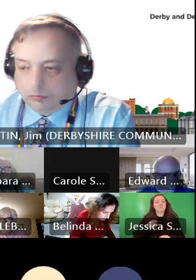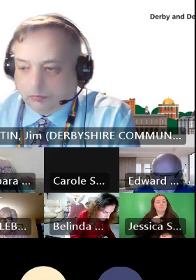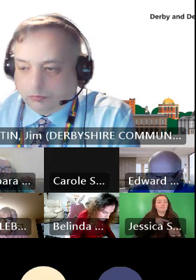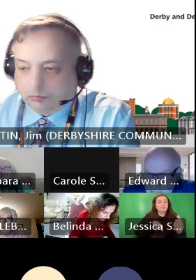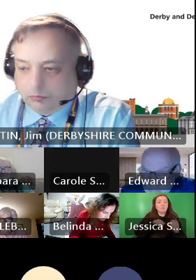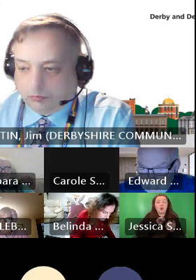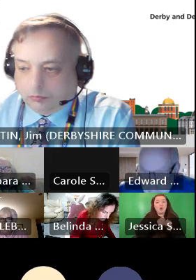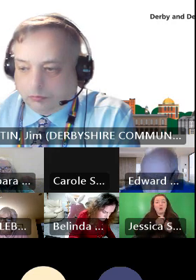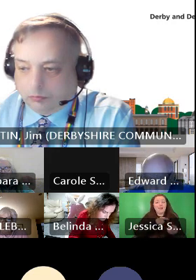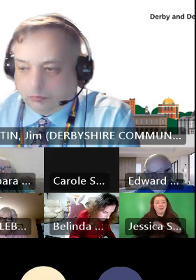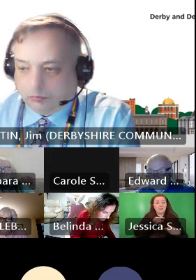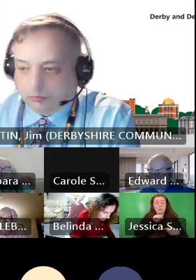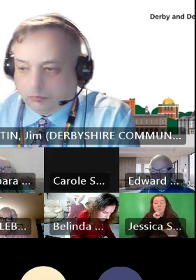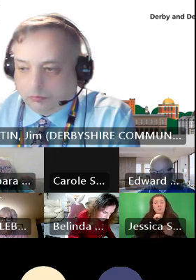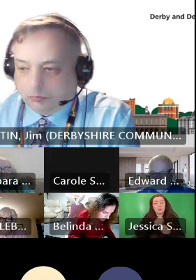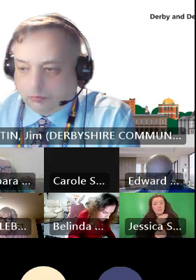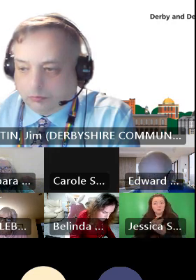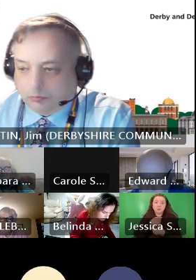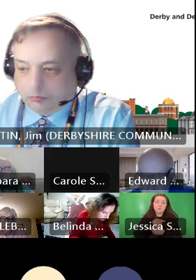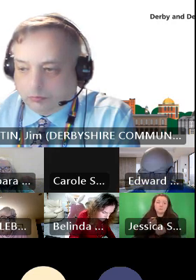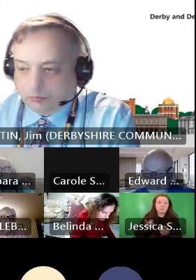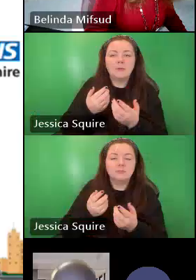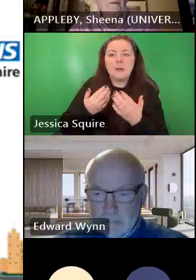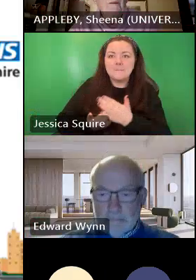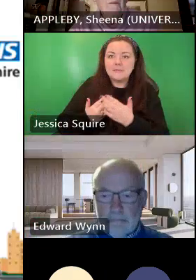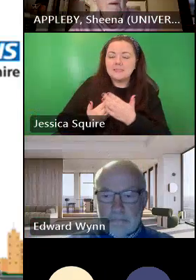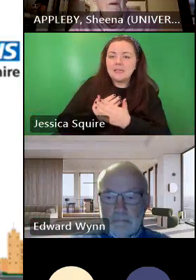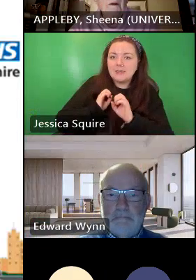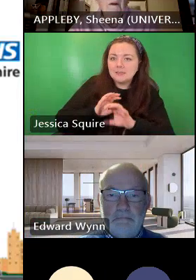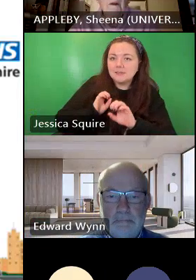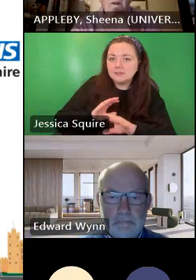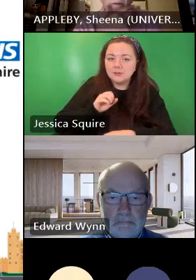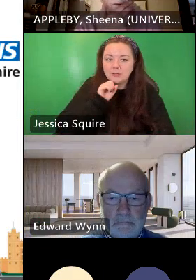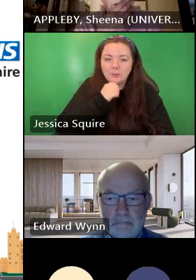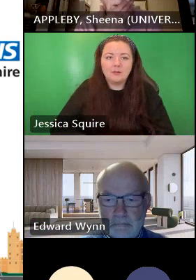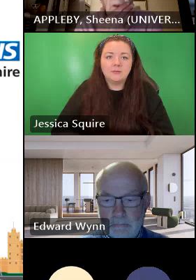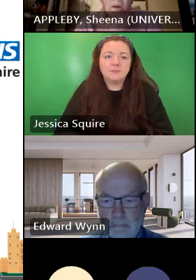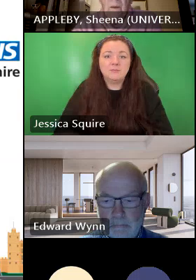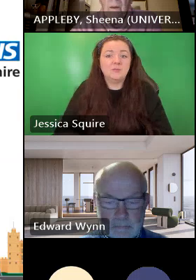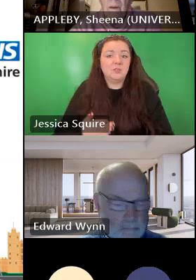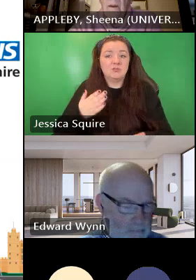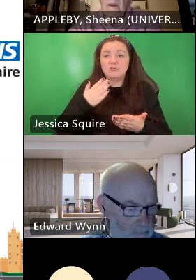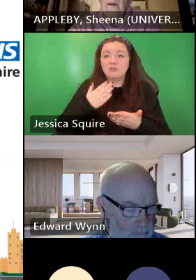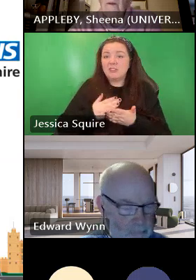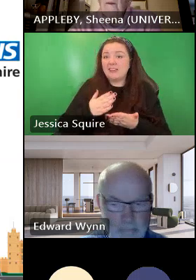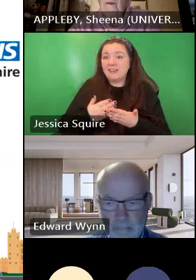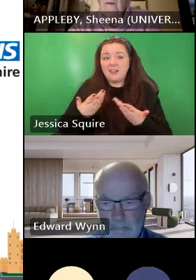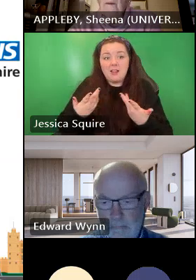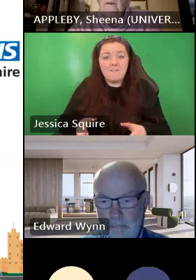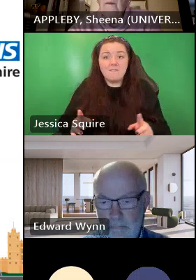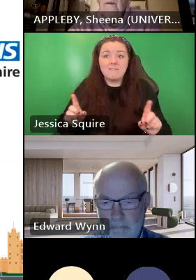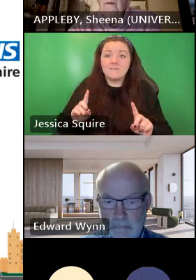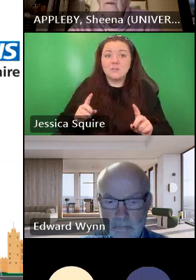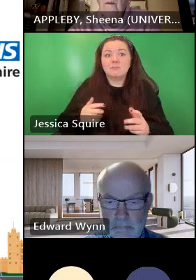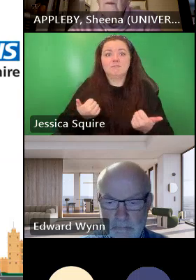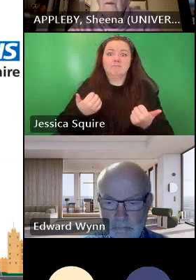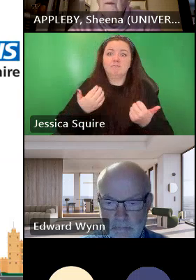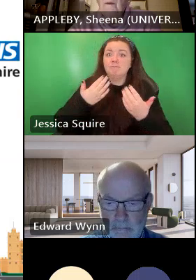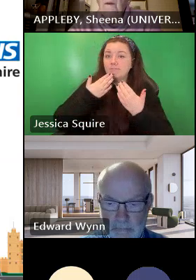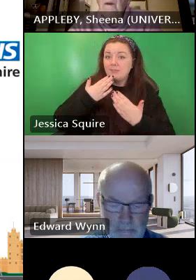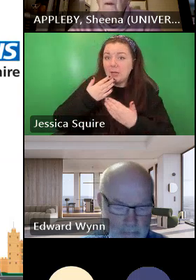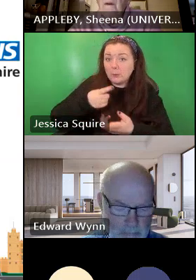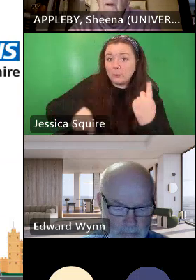and I think, Beth, we're there. So all that's left for me to say is thank you. Thank you to everybody who's helped